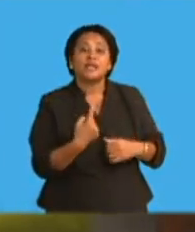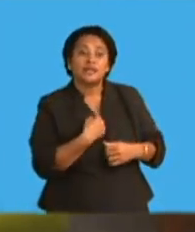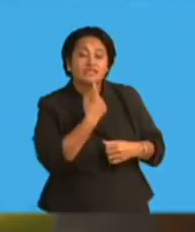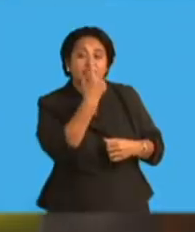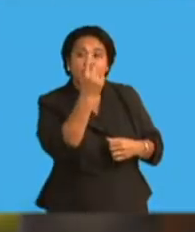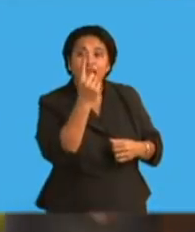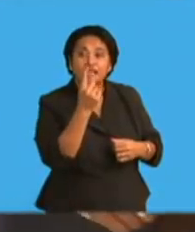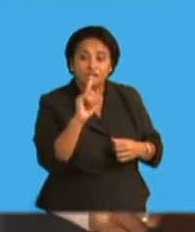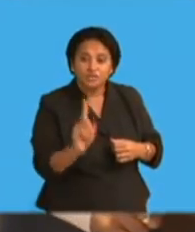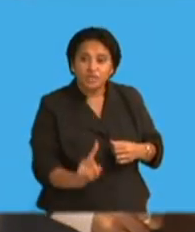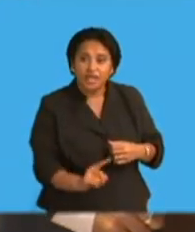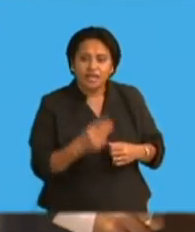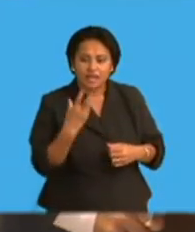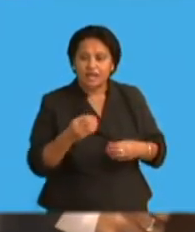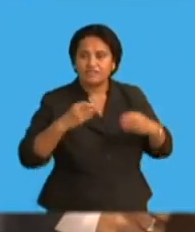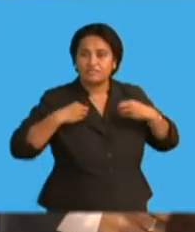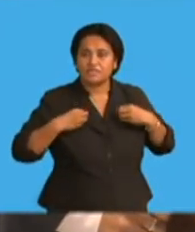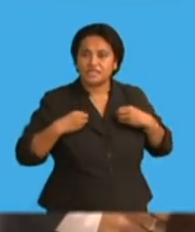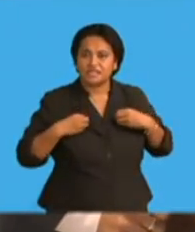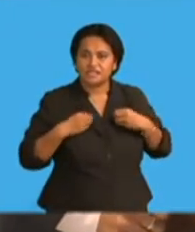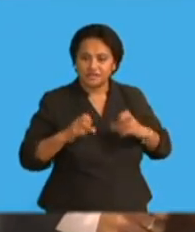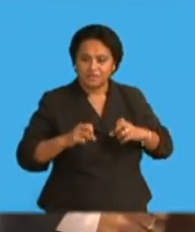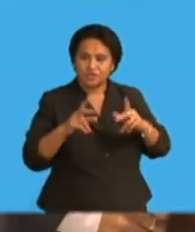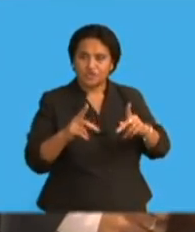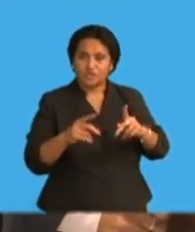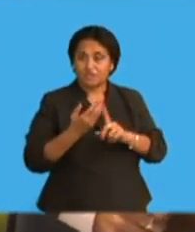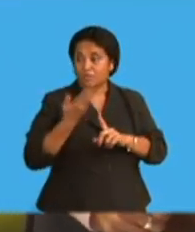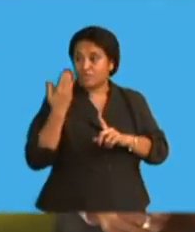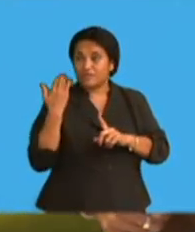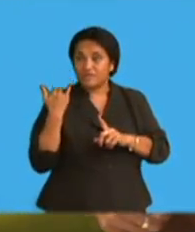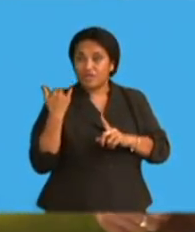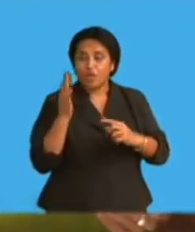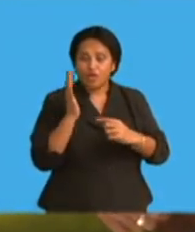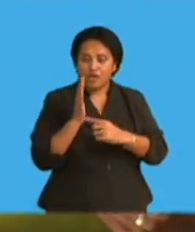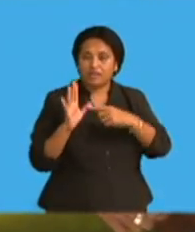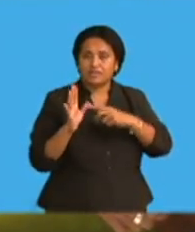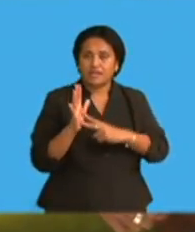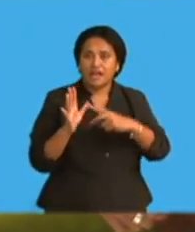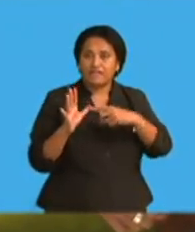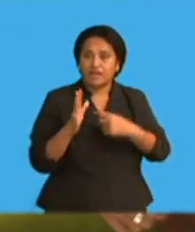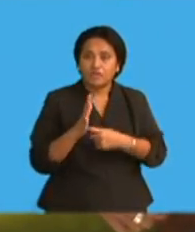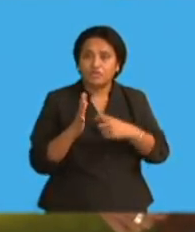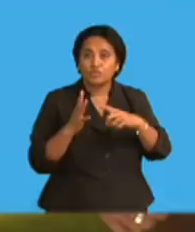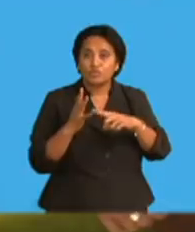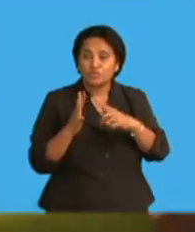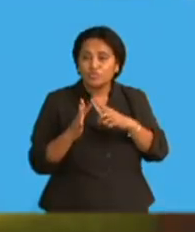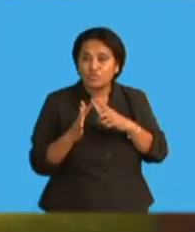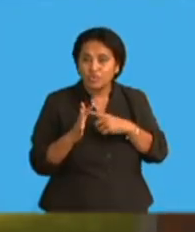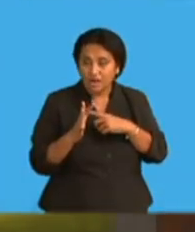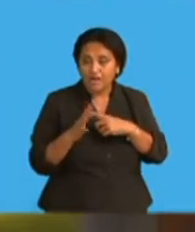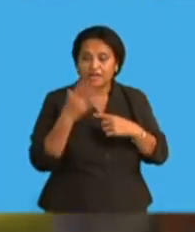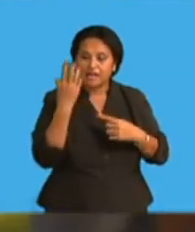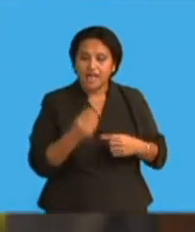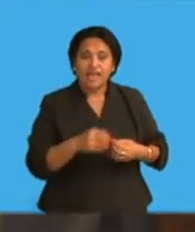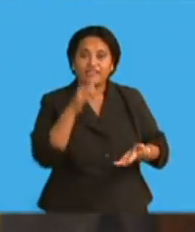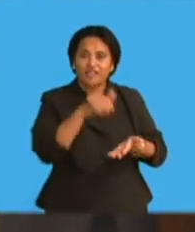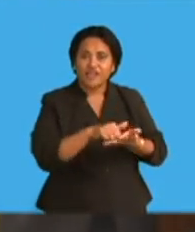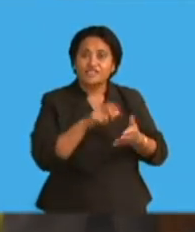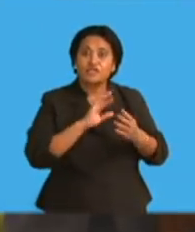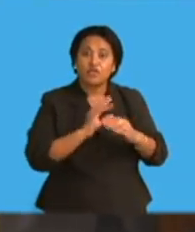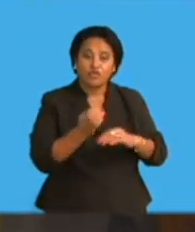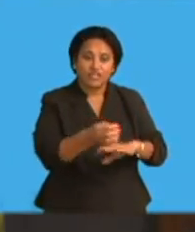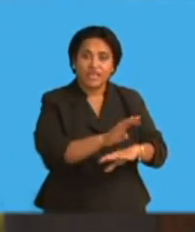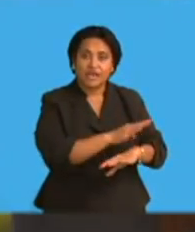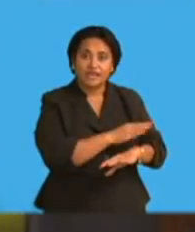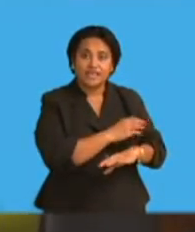they actually have business opportunities, because before what happened, Tavarua had exclusive right over that reef. So even if I'm living in the village and